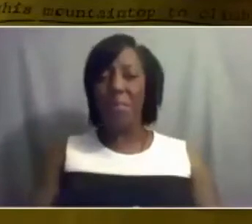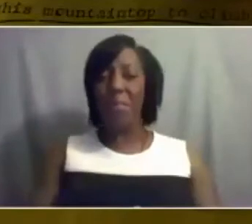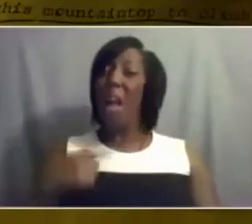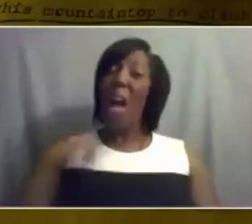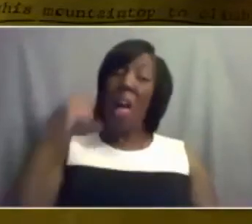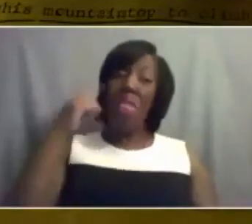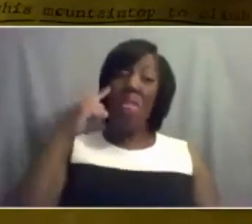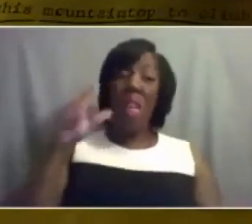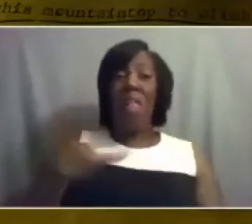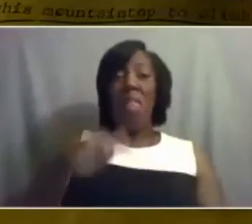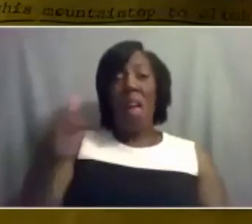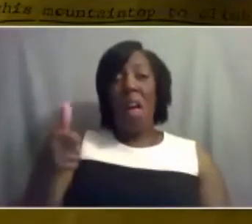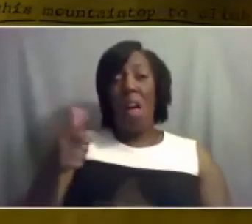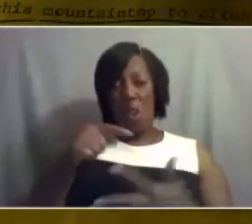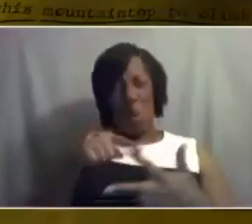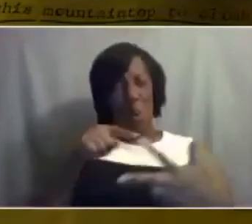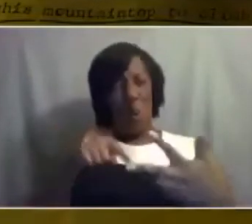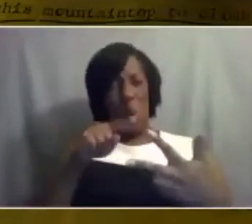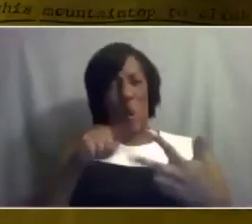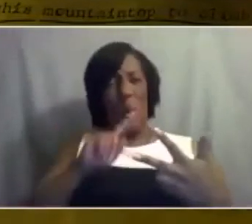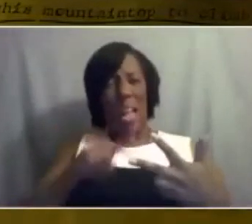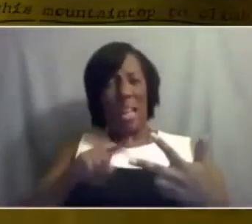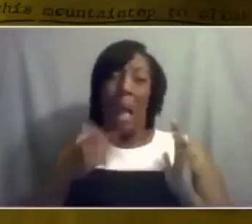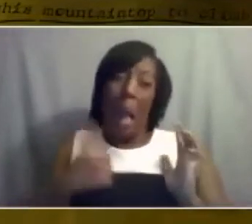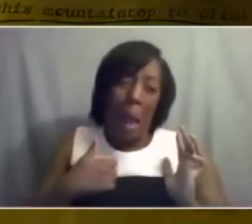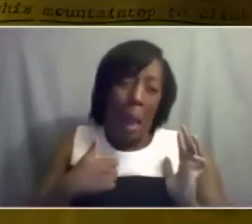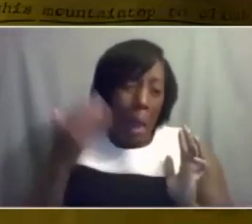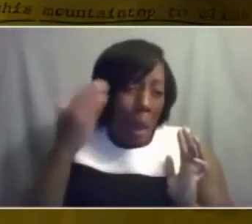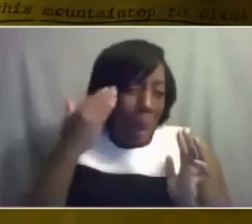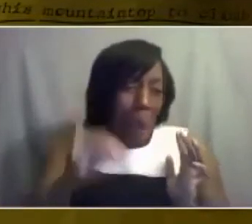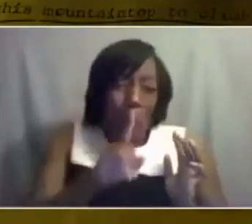questions actually link. So I know you told me not to answer all three of them. I'm gonna, Barbara.